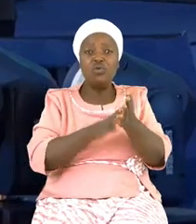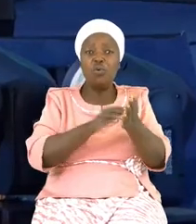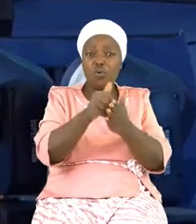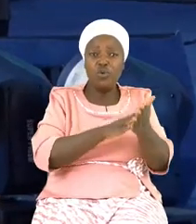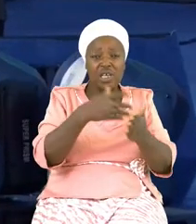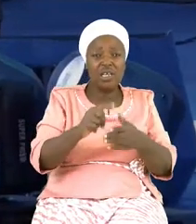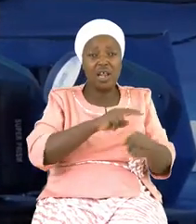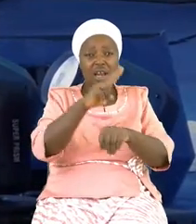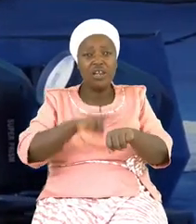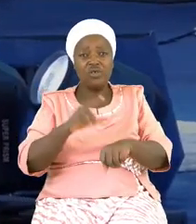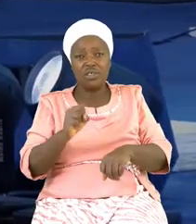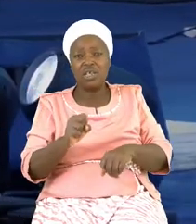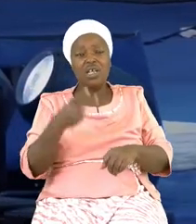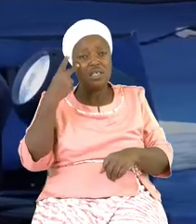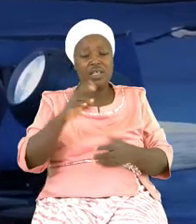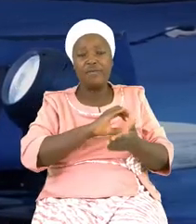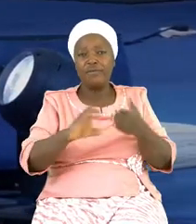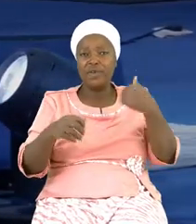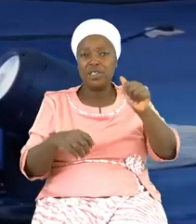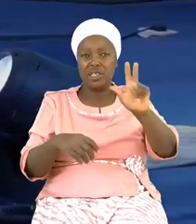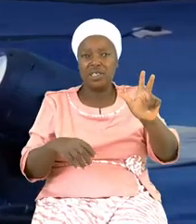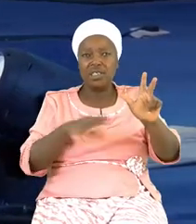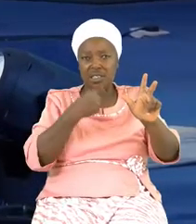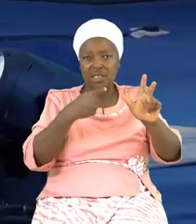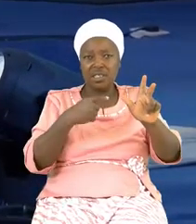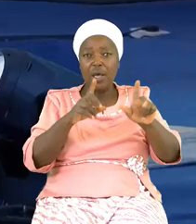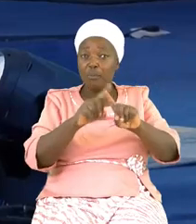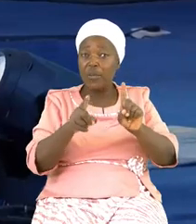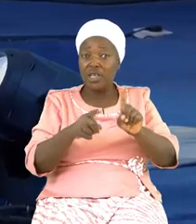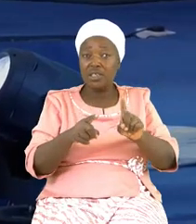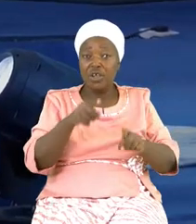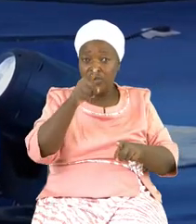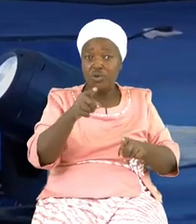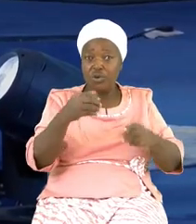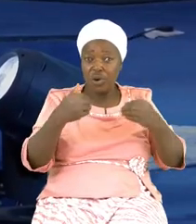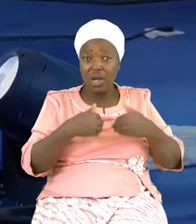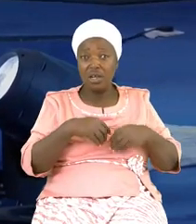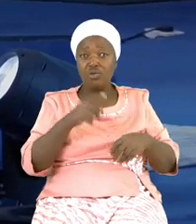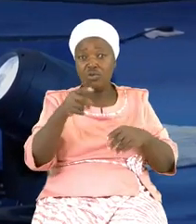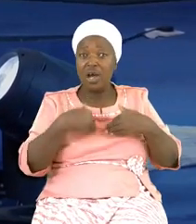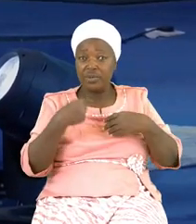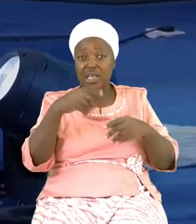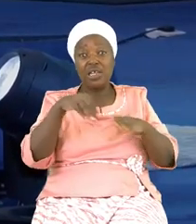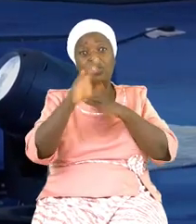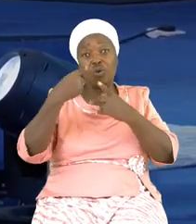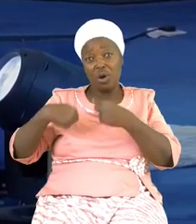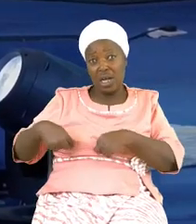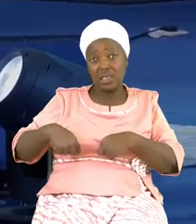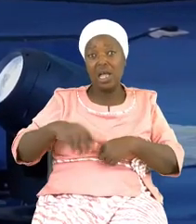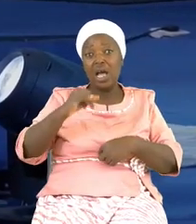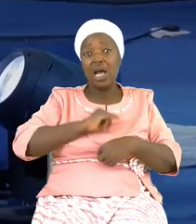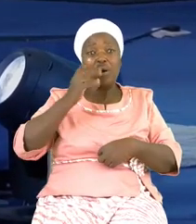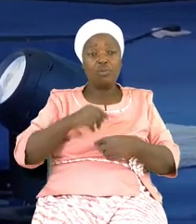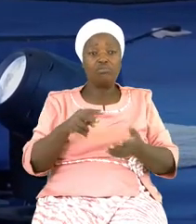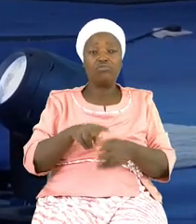verse 13. It says, for thou hast said in thine heart, I will ascend into